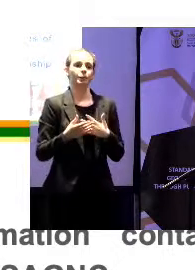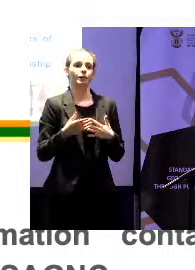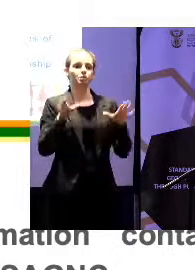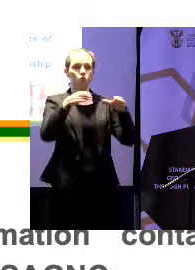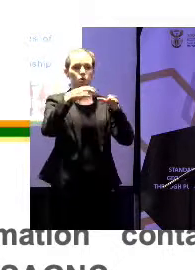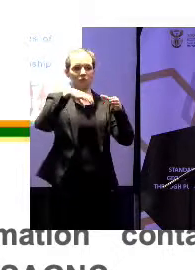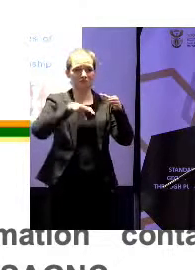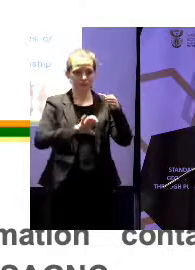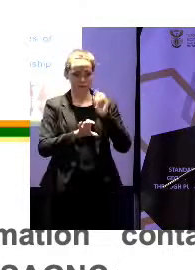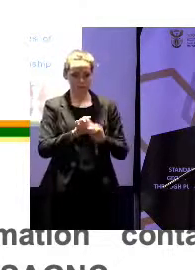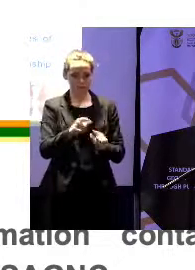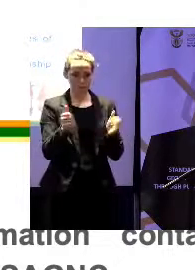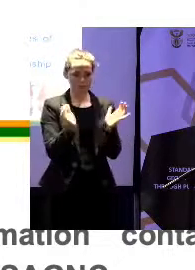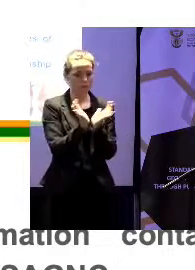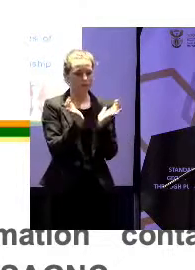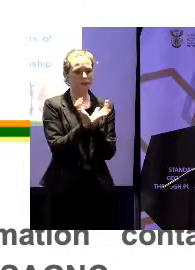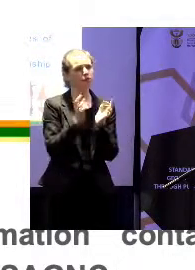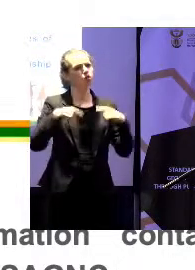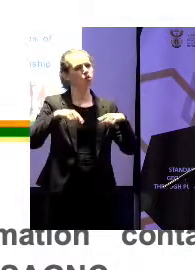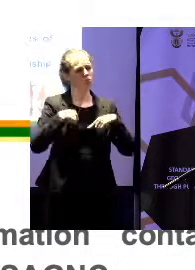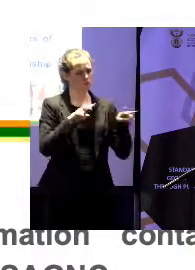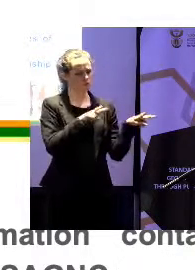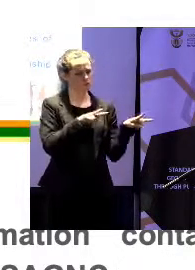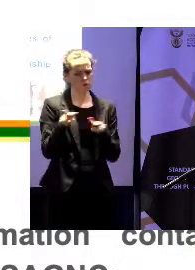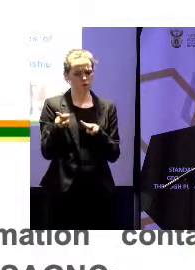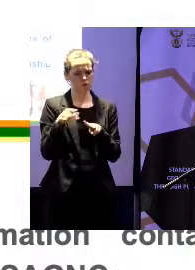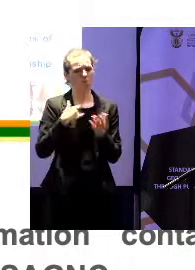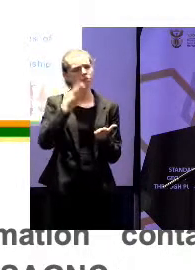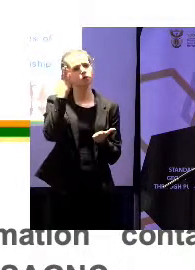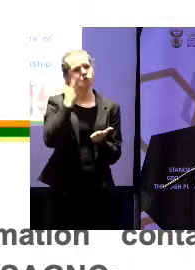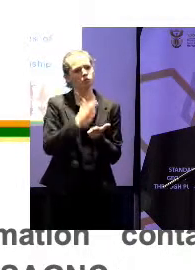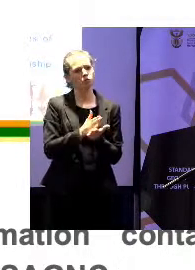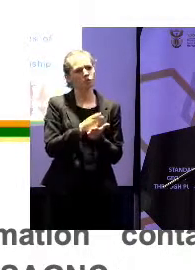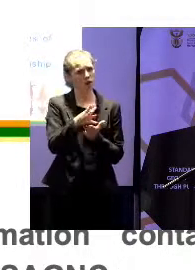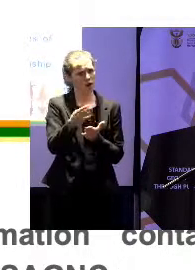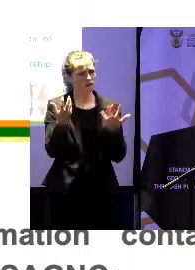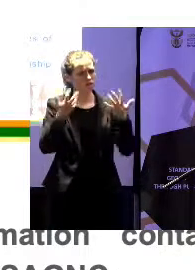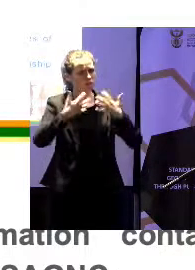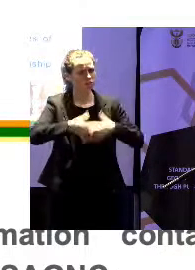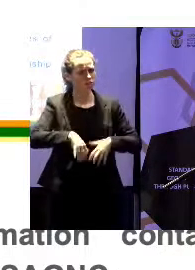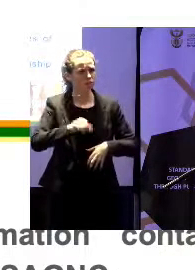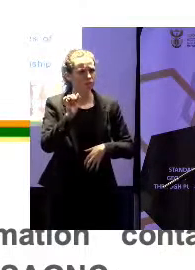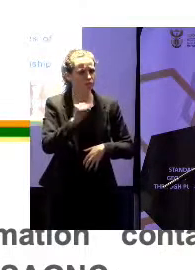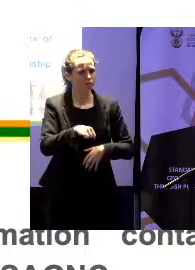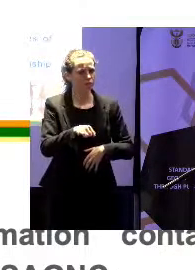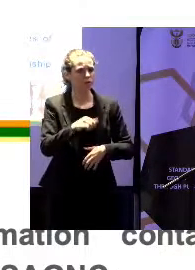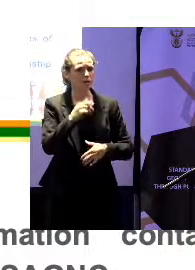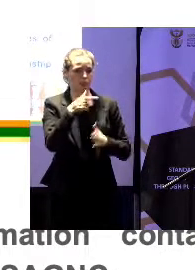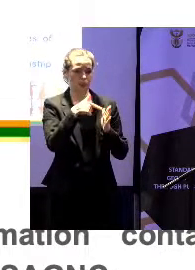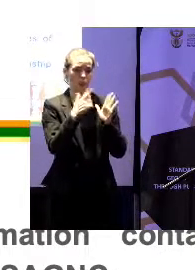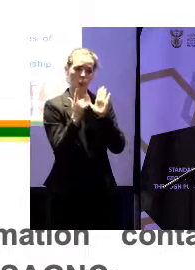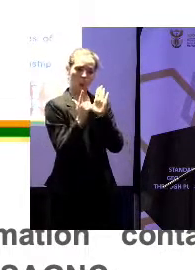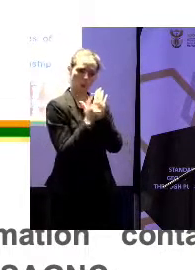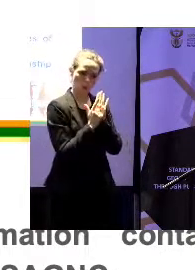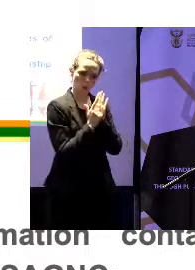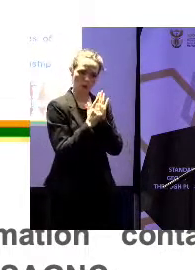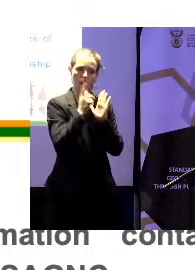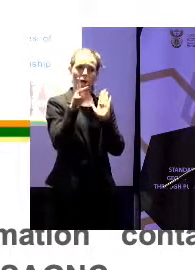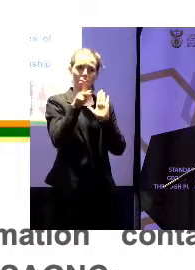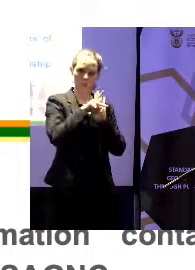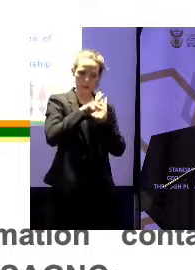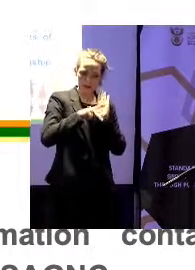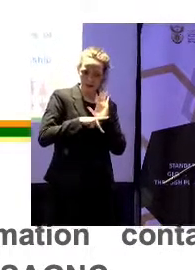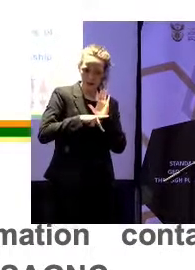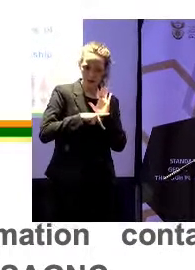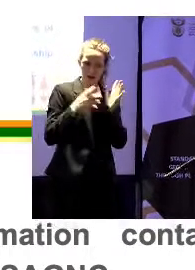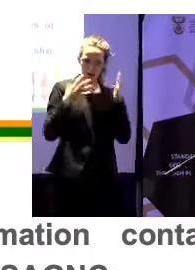meeting, we review these and just ensure that they are according to law, to policy,